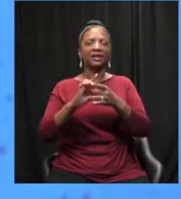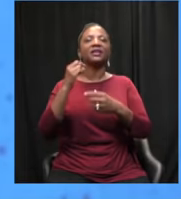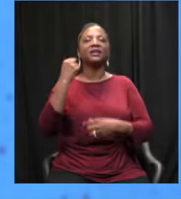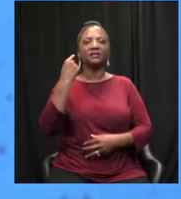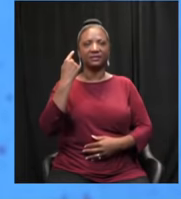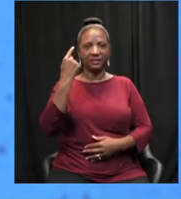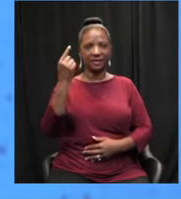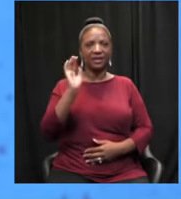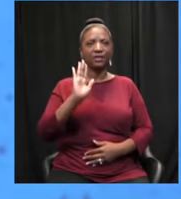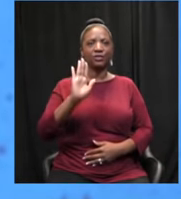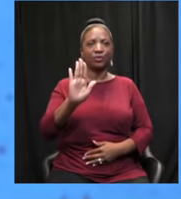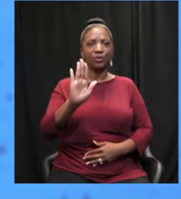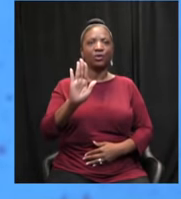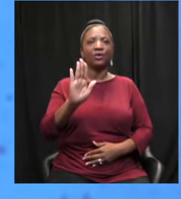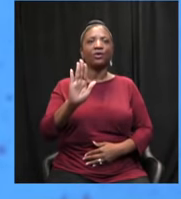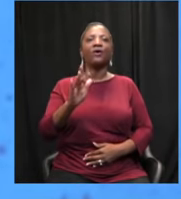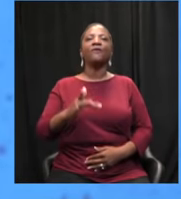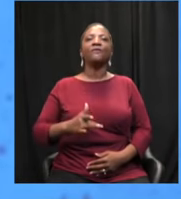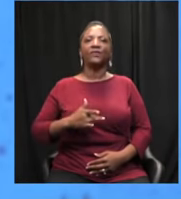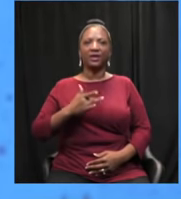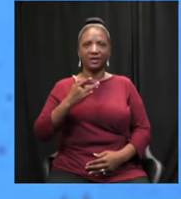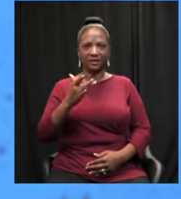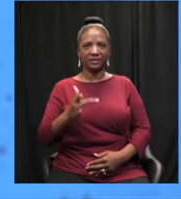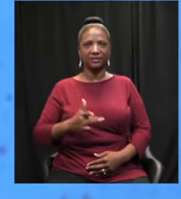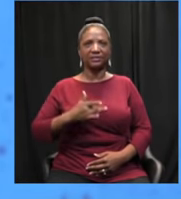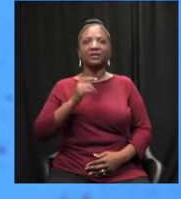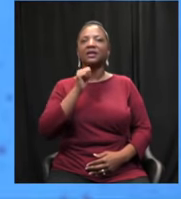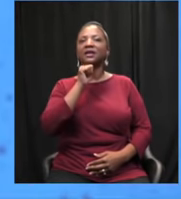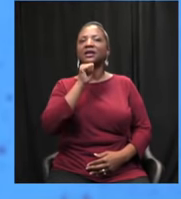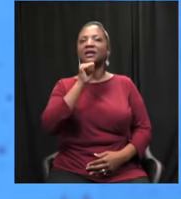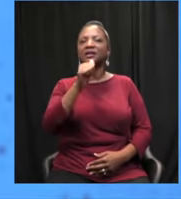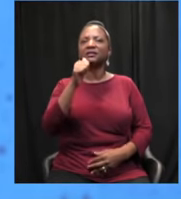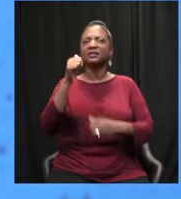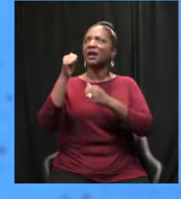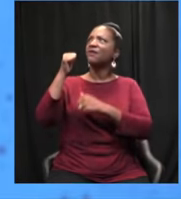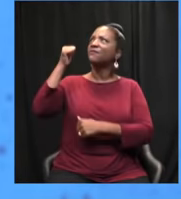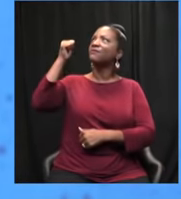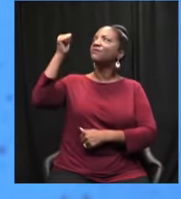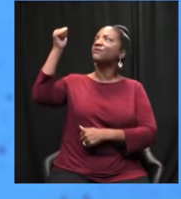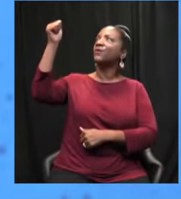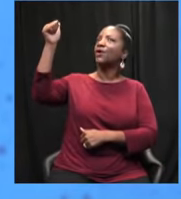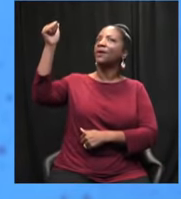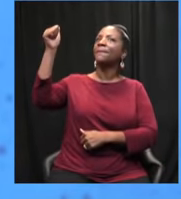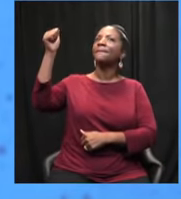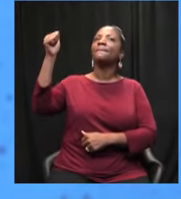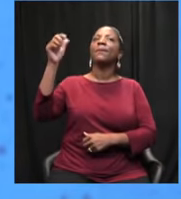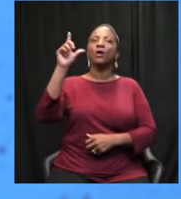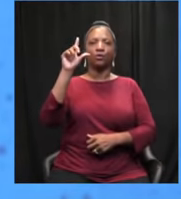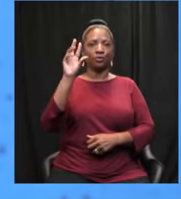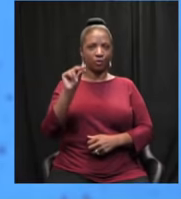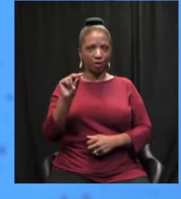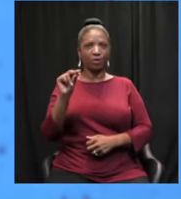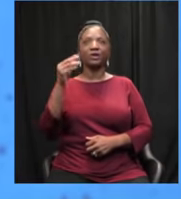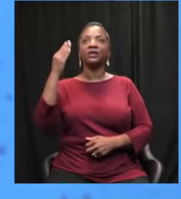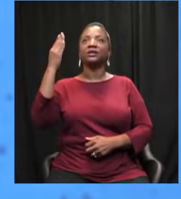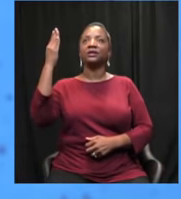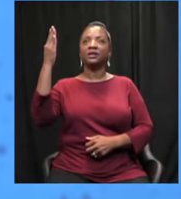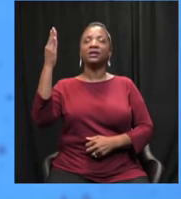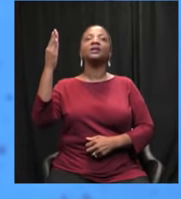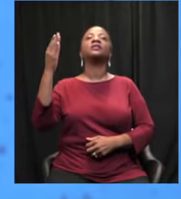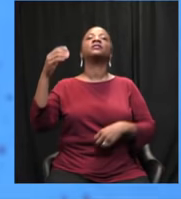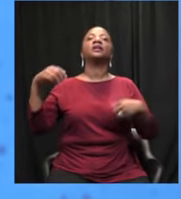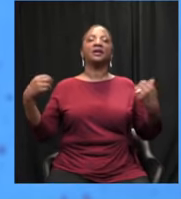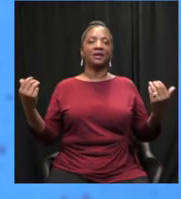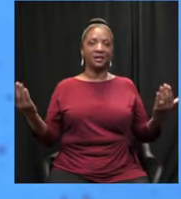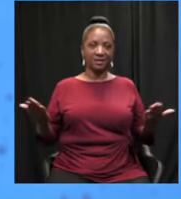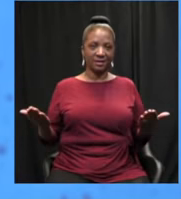think that he is somewhere far, far away. No. He is God with us. He is God in us.